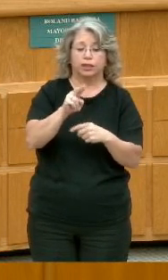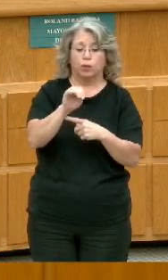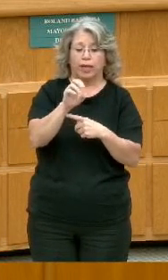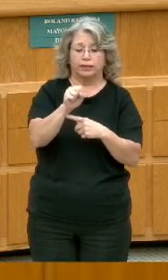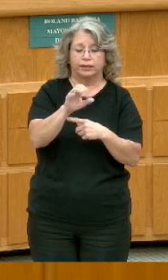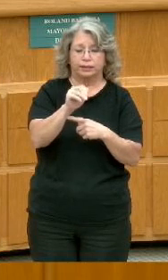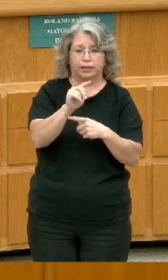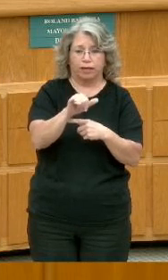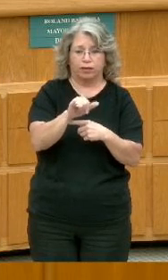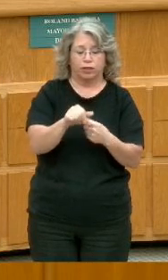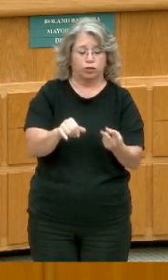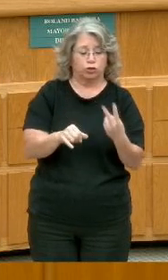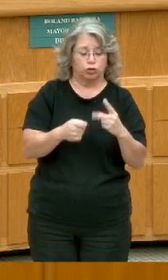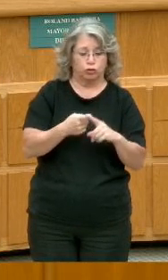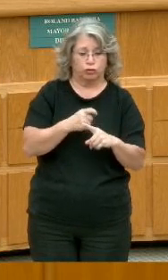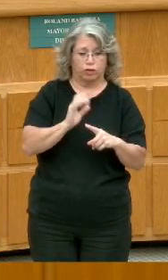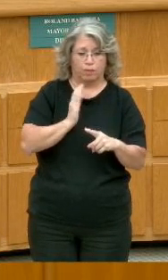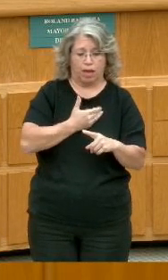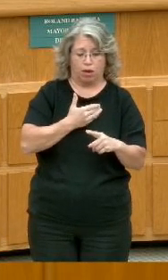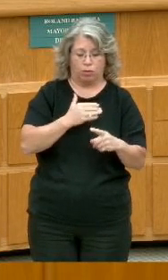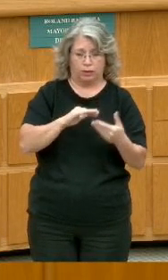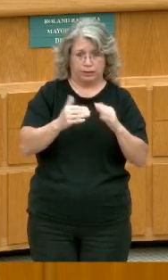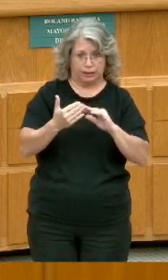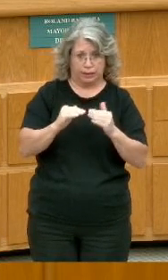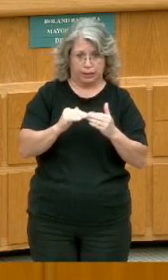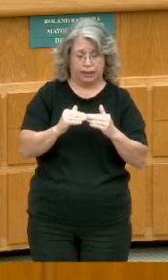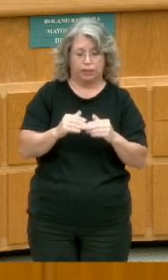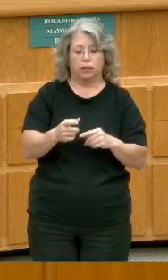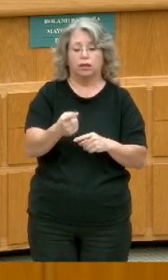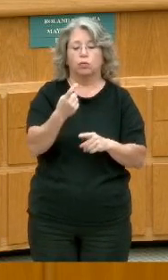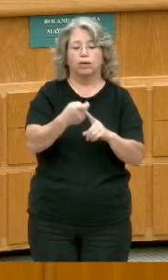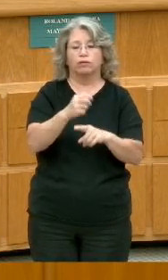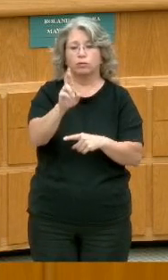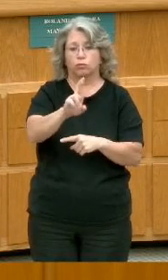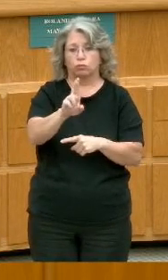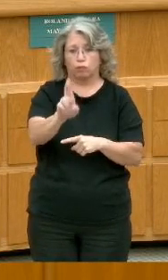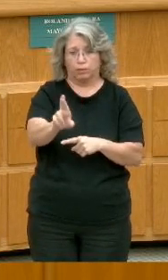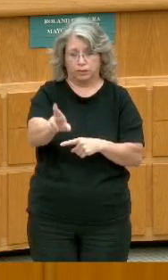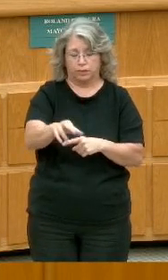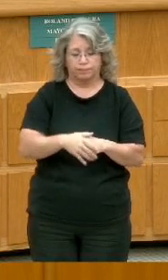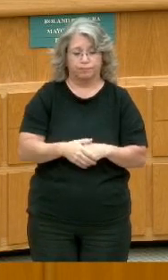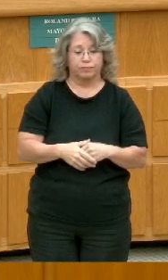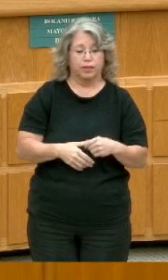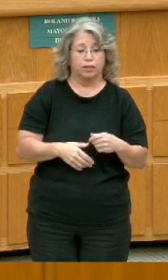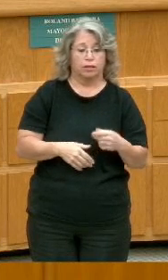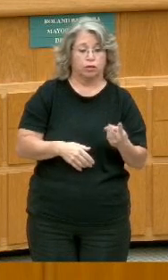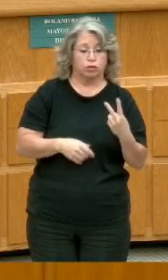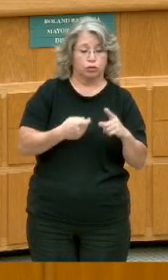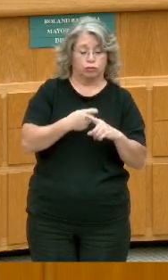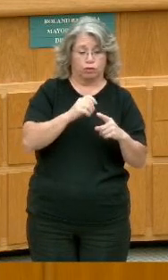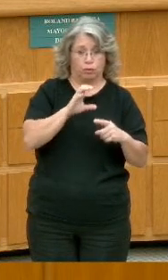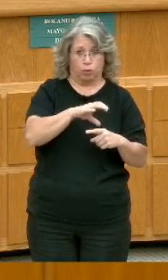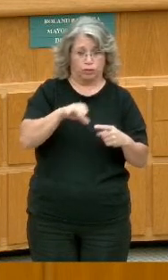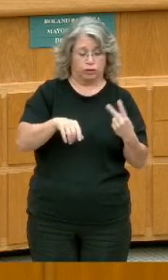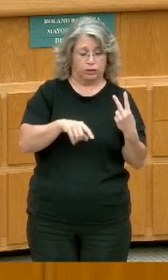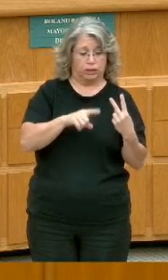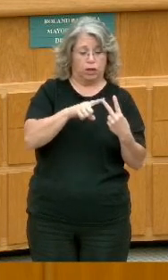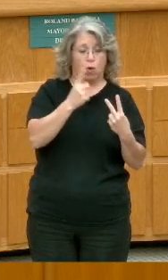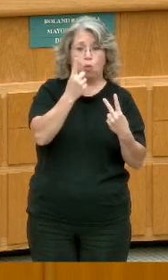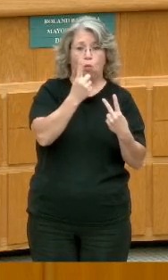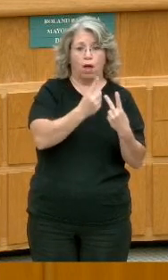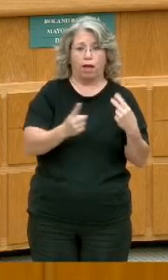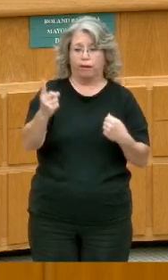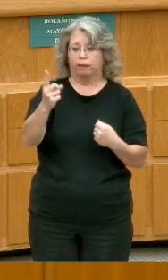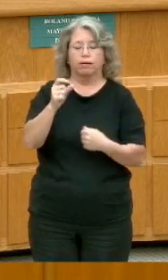from the city, and then 1 is from Robstown, and one of the ones from the city of Corpus Christi was not living here when the gentleman